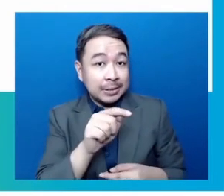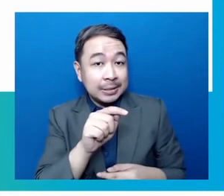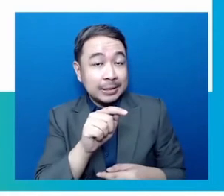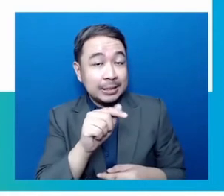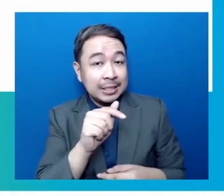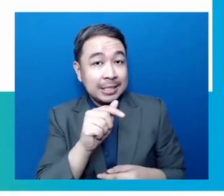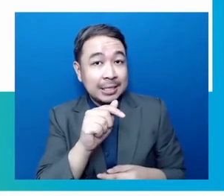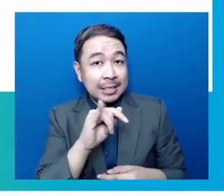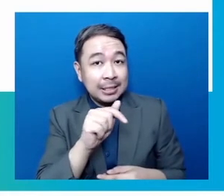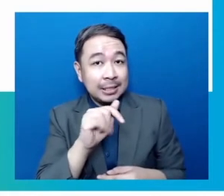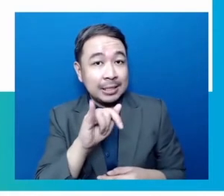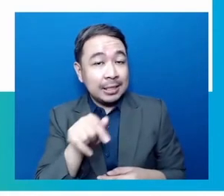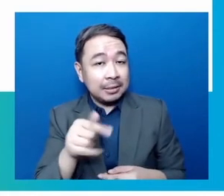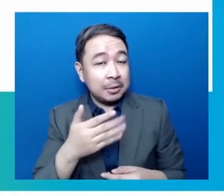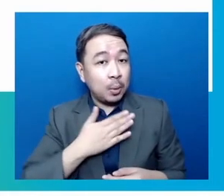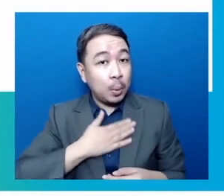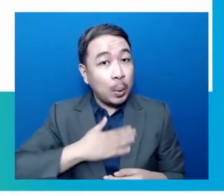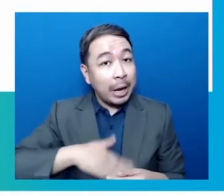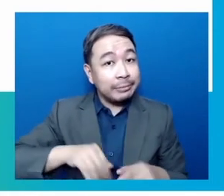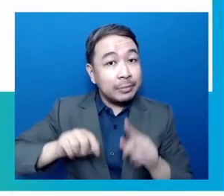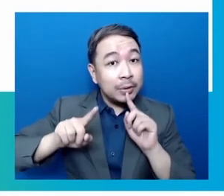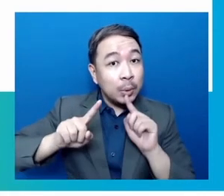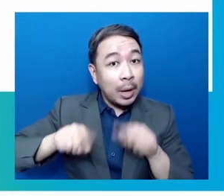Mahedi? Yep. May?